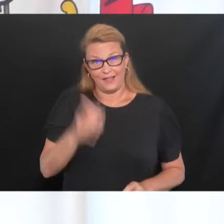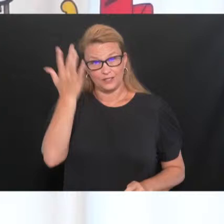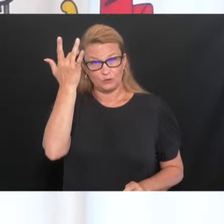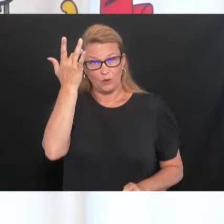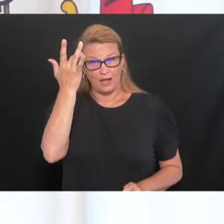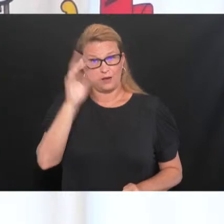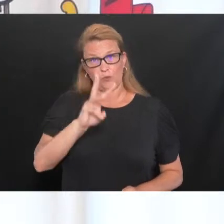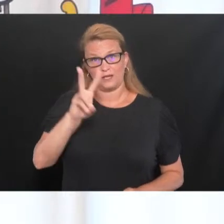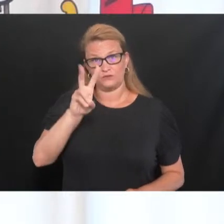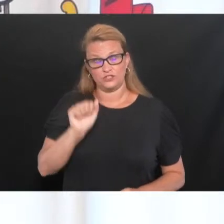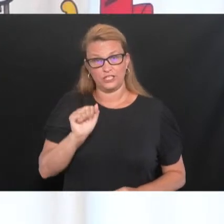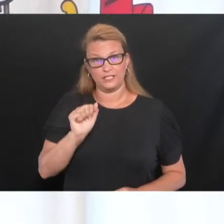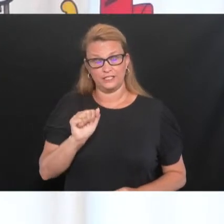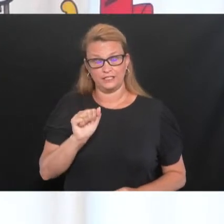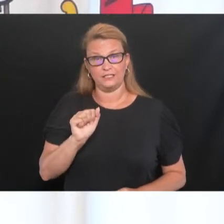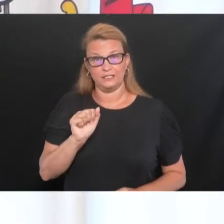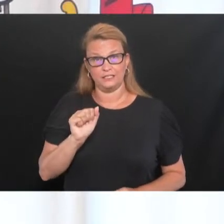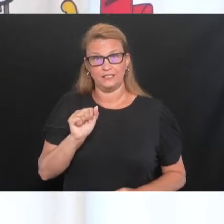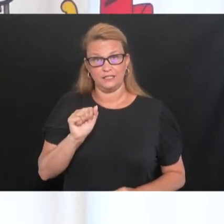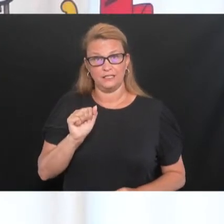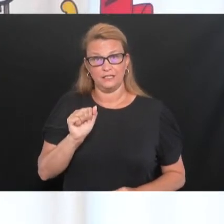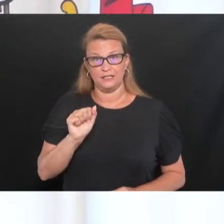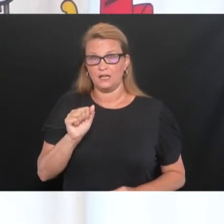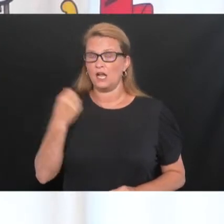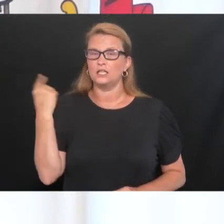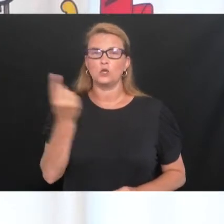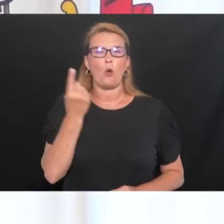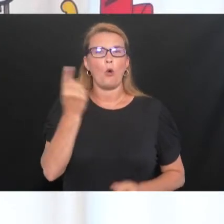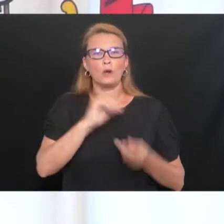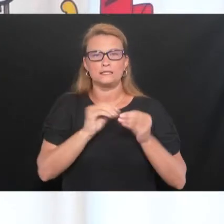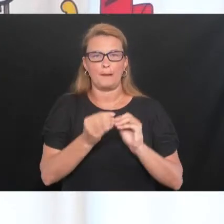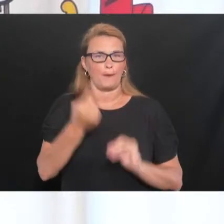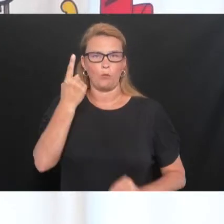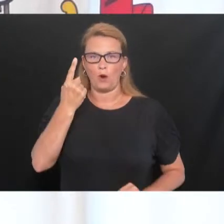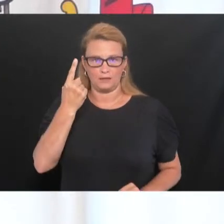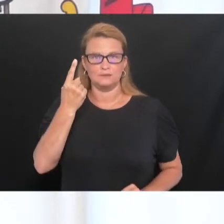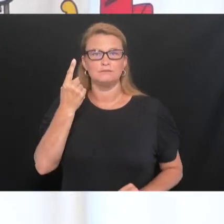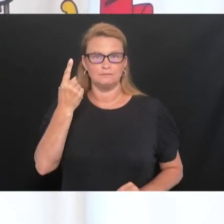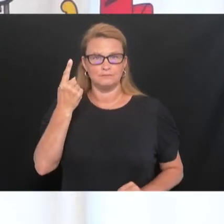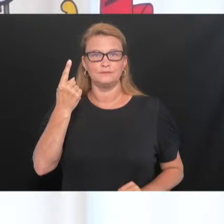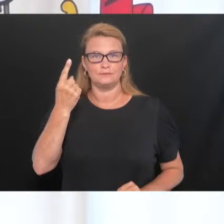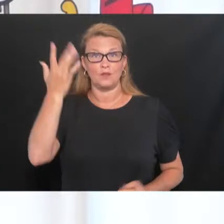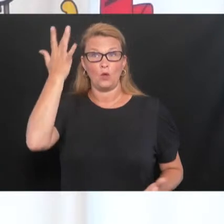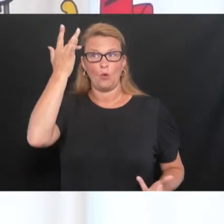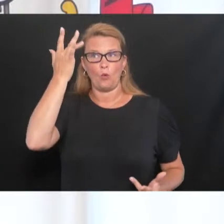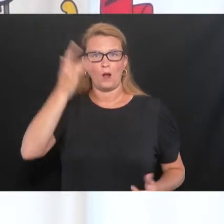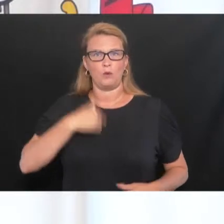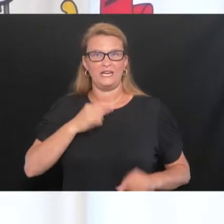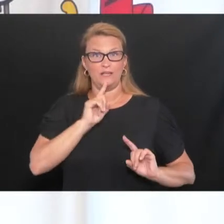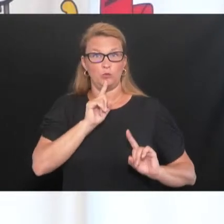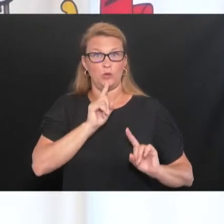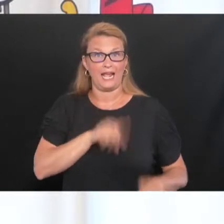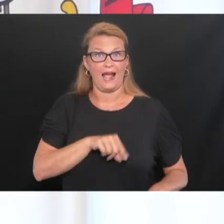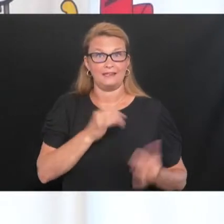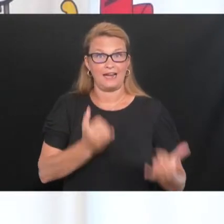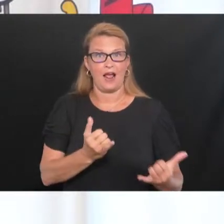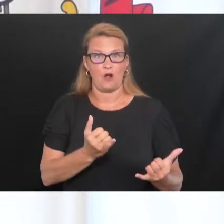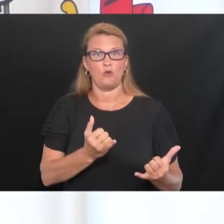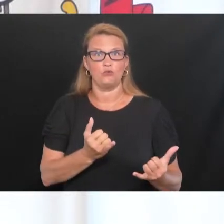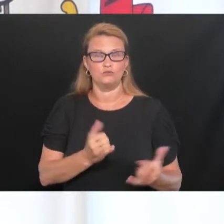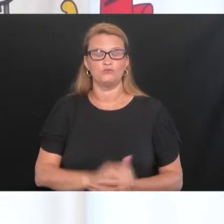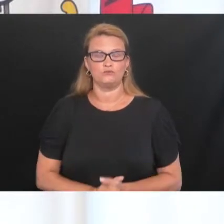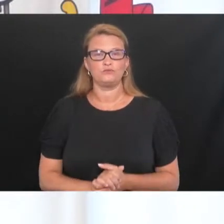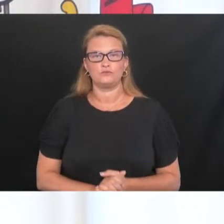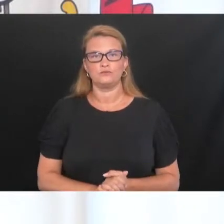West Virginia has been on the forefront, and that's why we need to move, and we need to move right now.